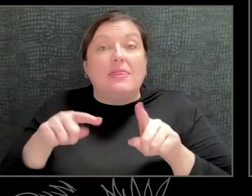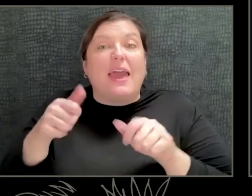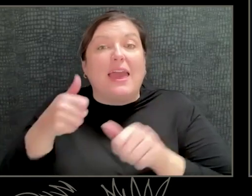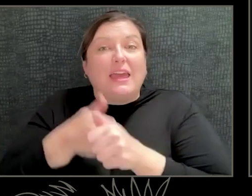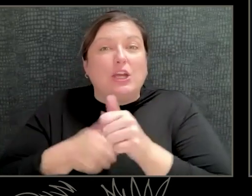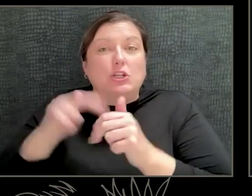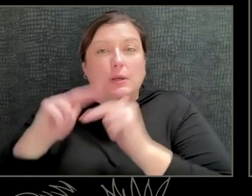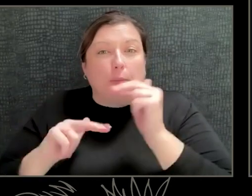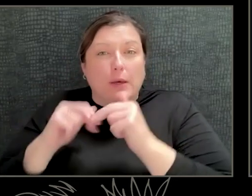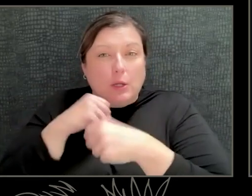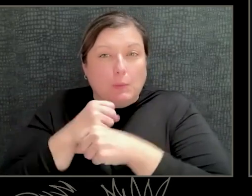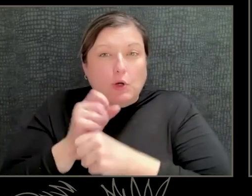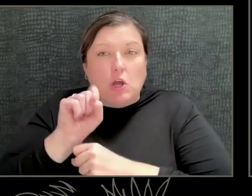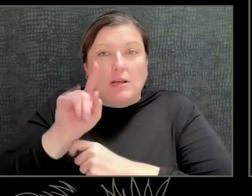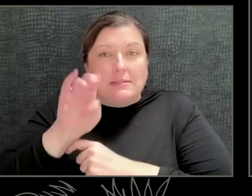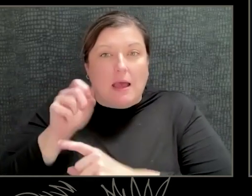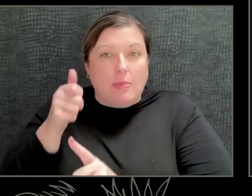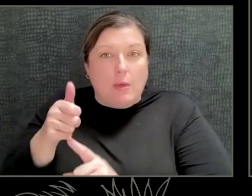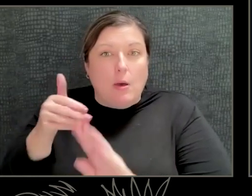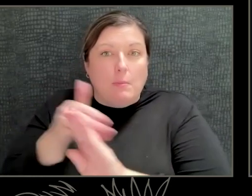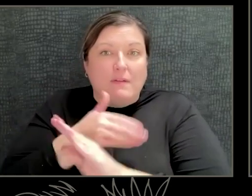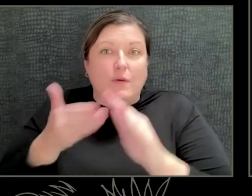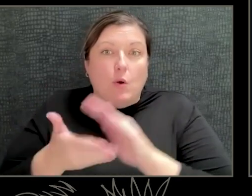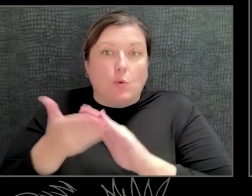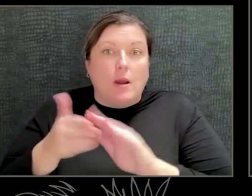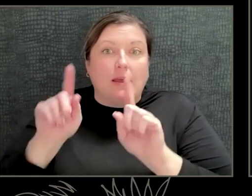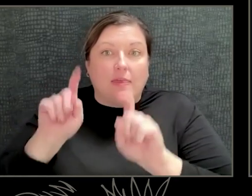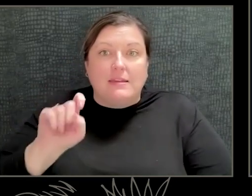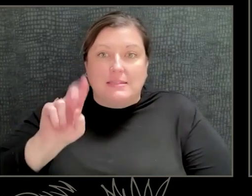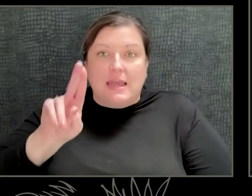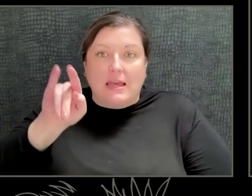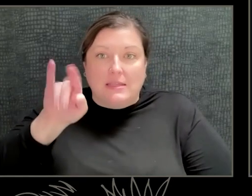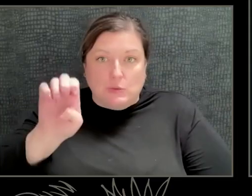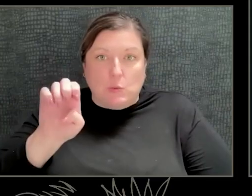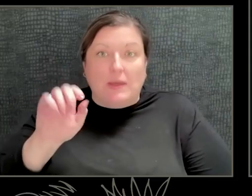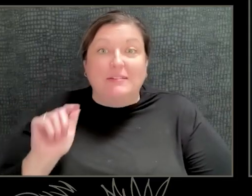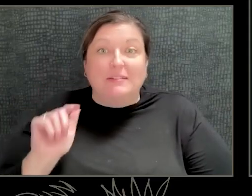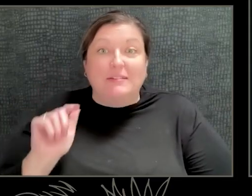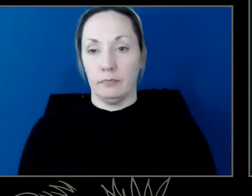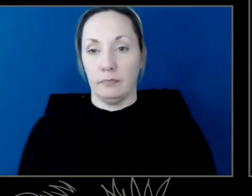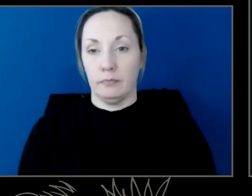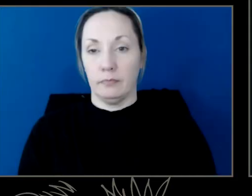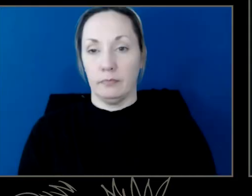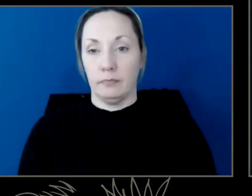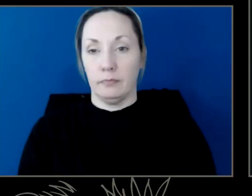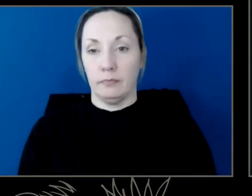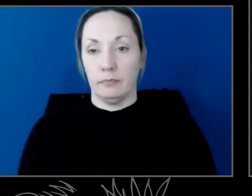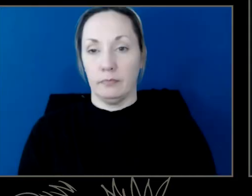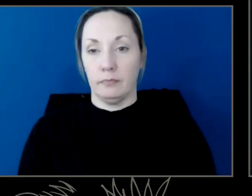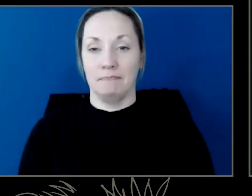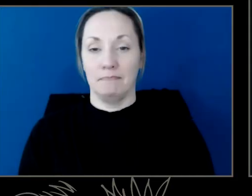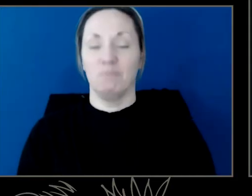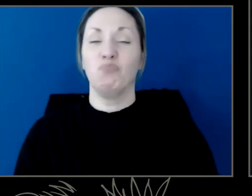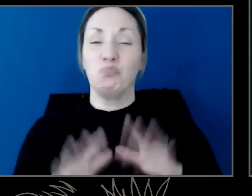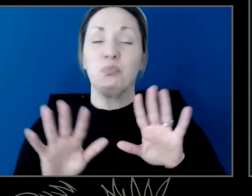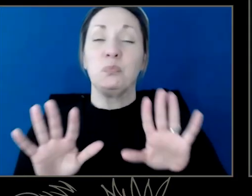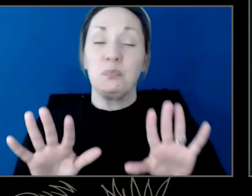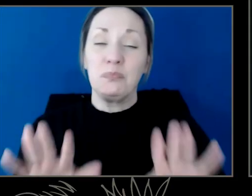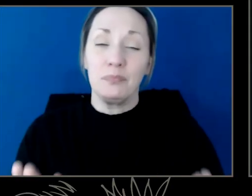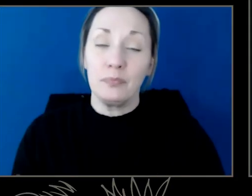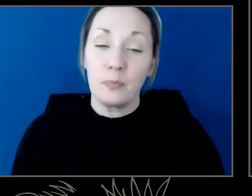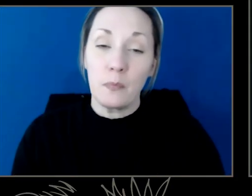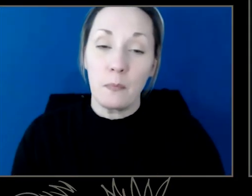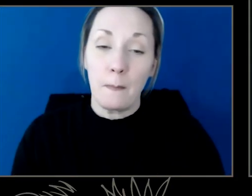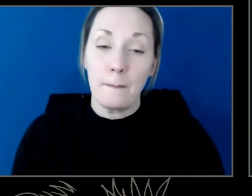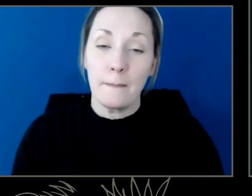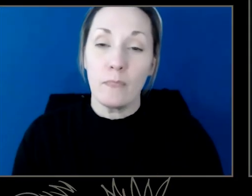the production site on their own before running the test suite. And really what we would want is a separate action